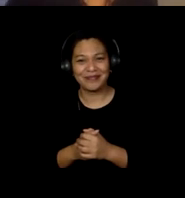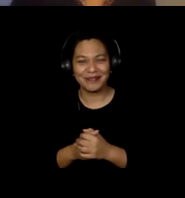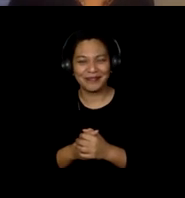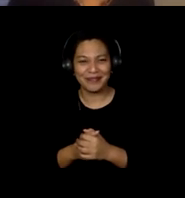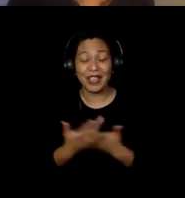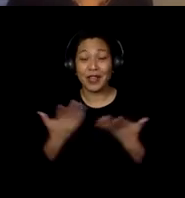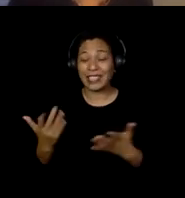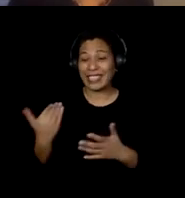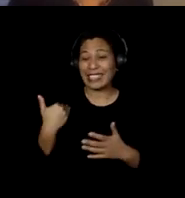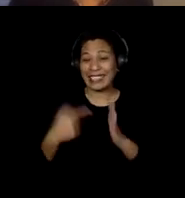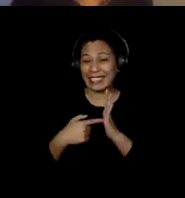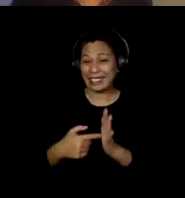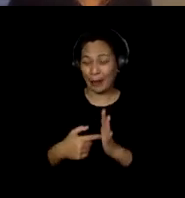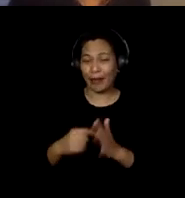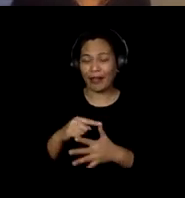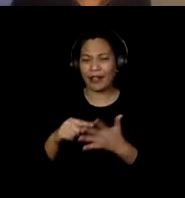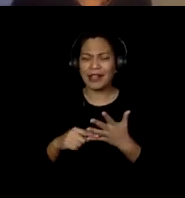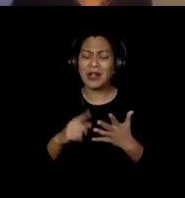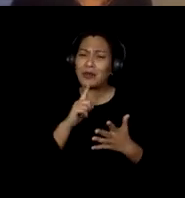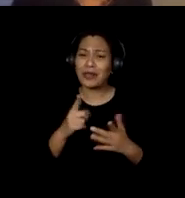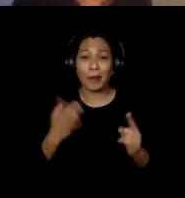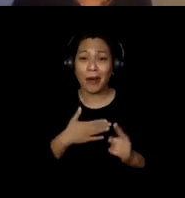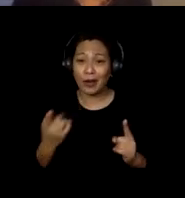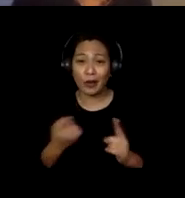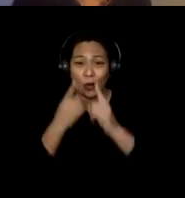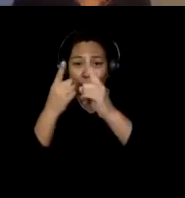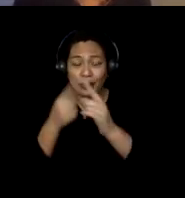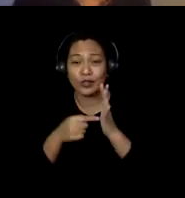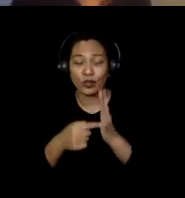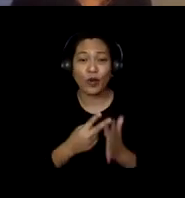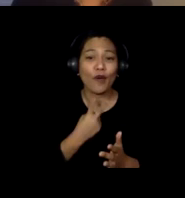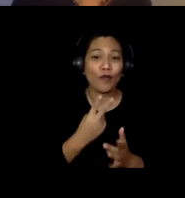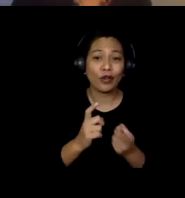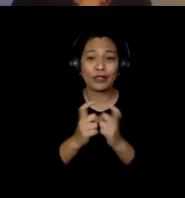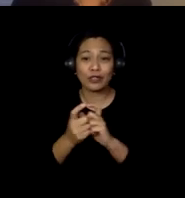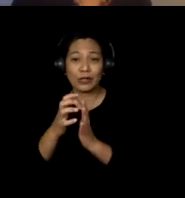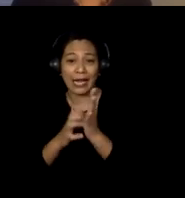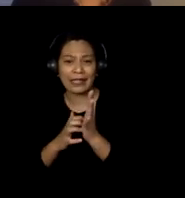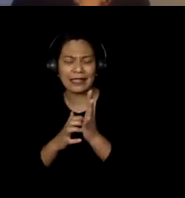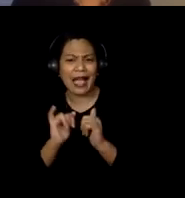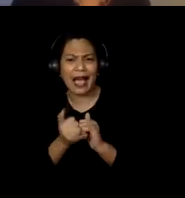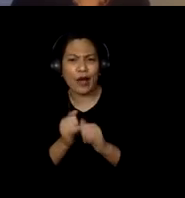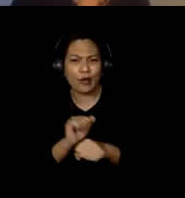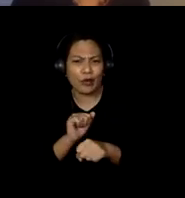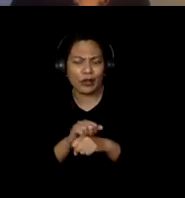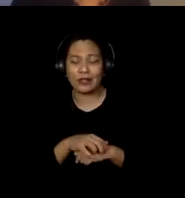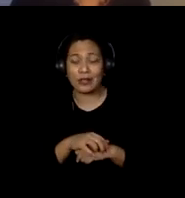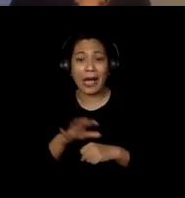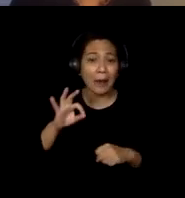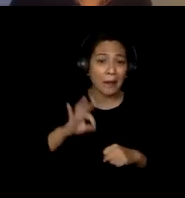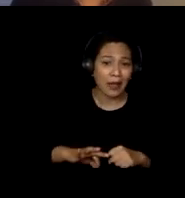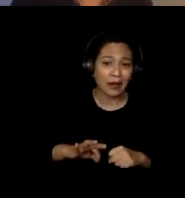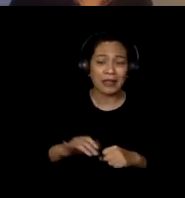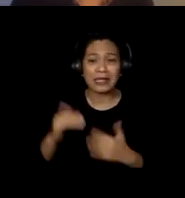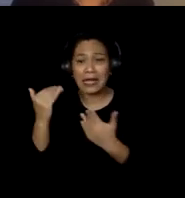through these examples, I kind of wanted to show you how voice-to-text works and some of its benefits and limitations.